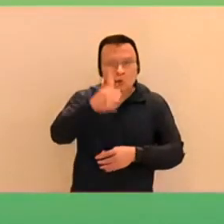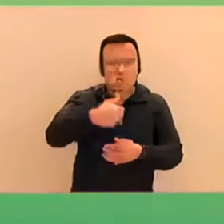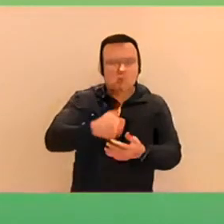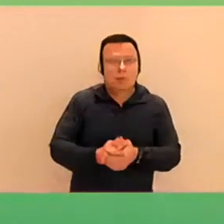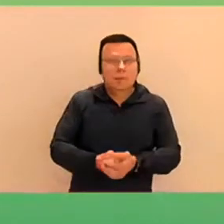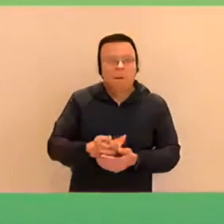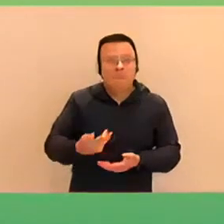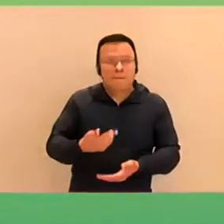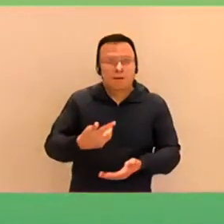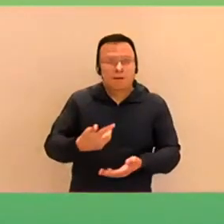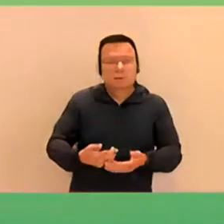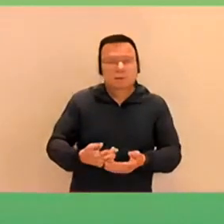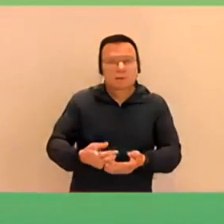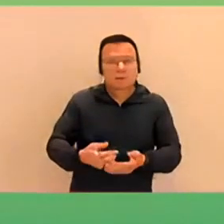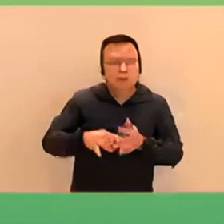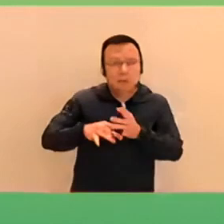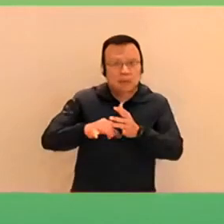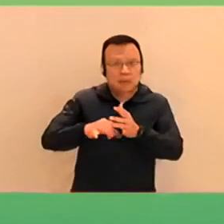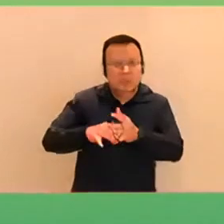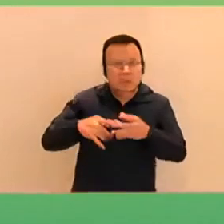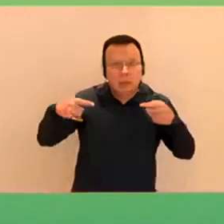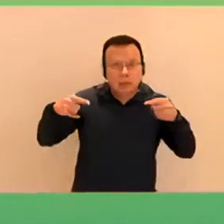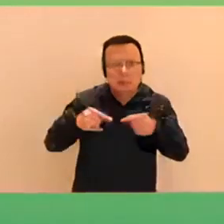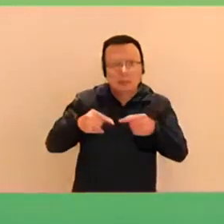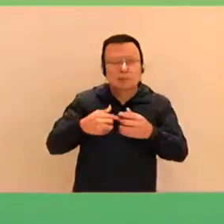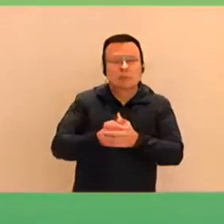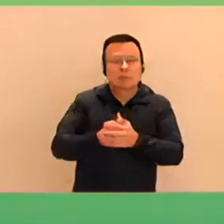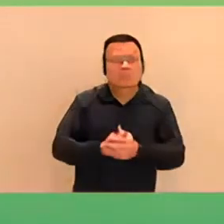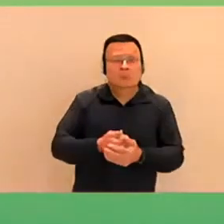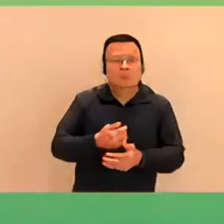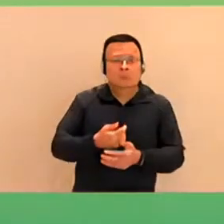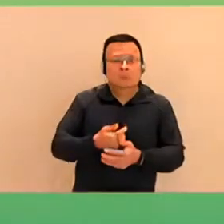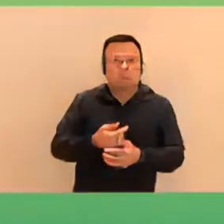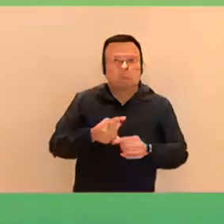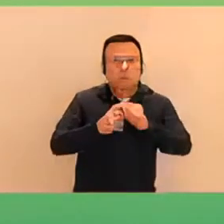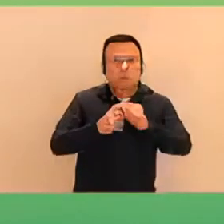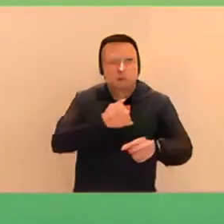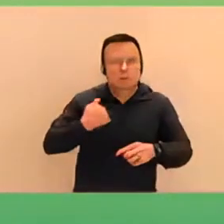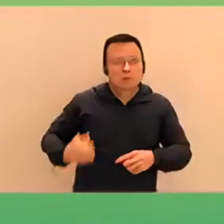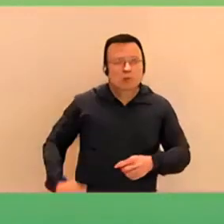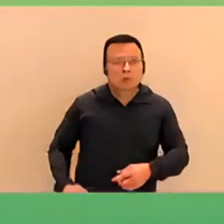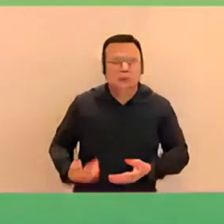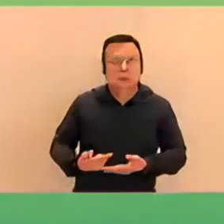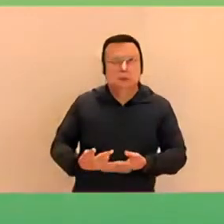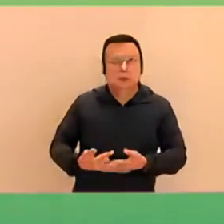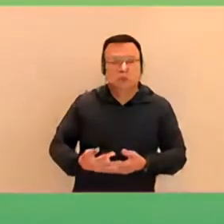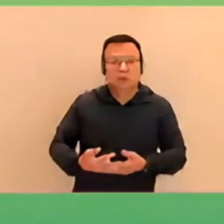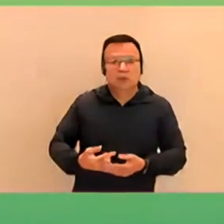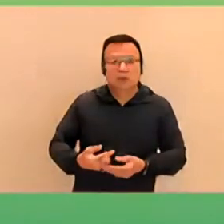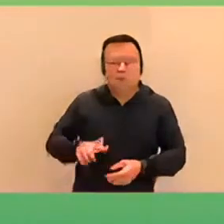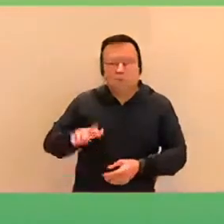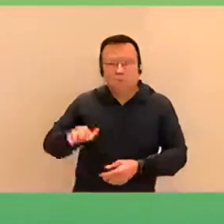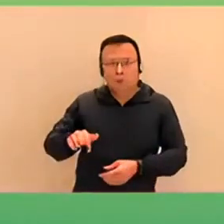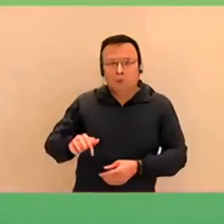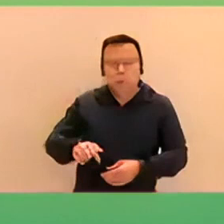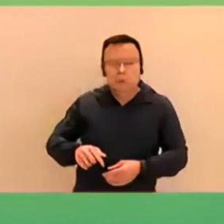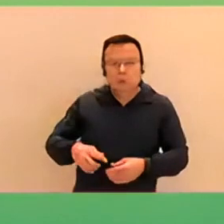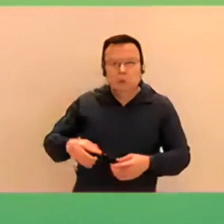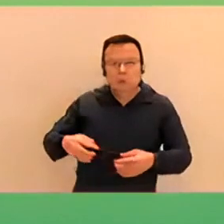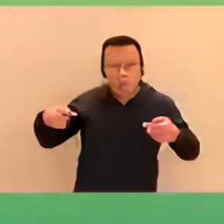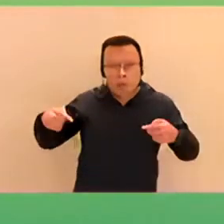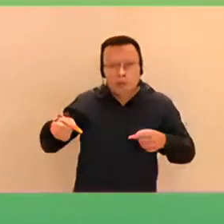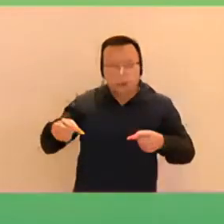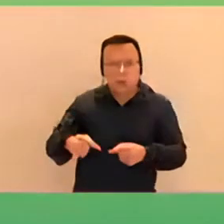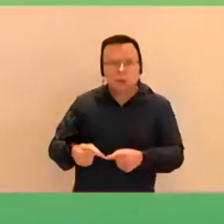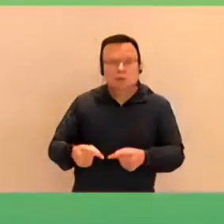tried to reduce the pollution as well as the energy consumption for heating, because it's getting cold and a